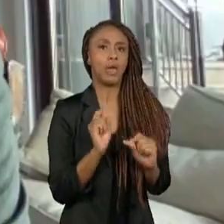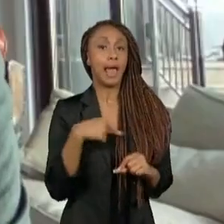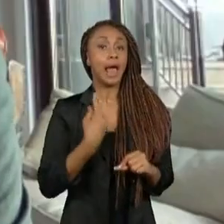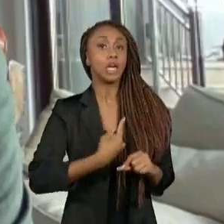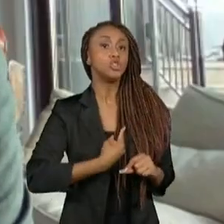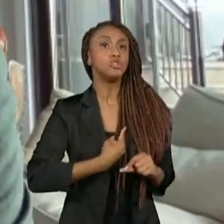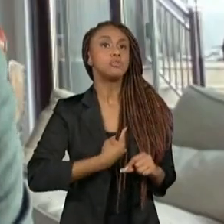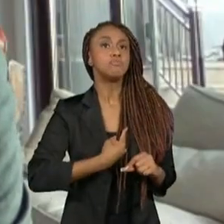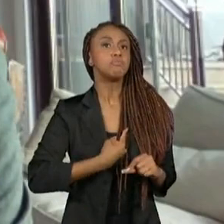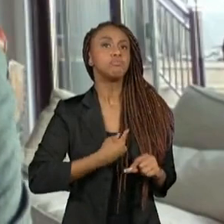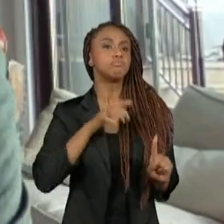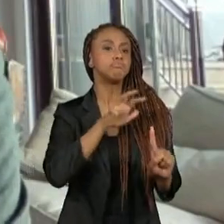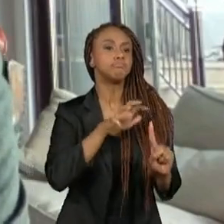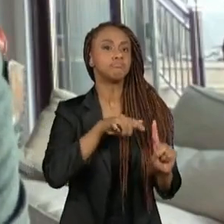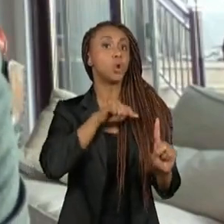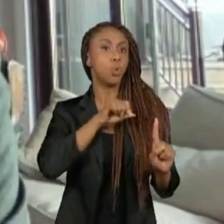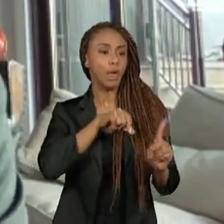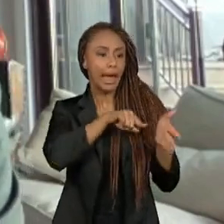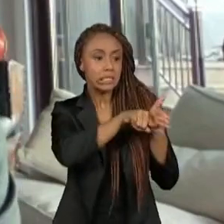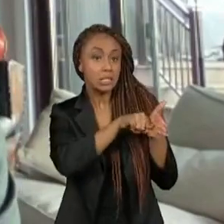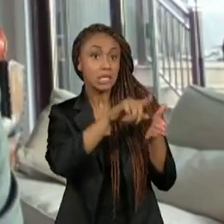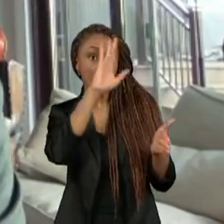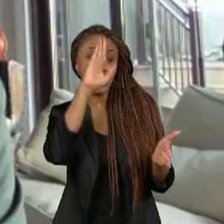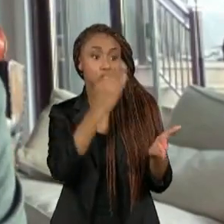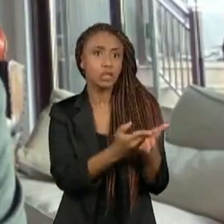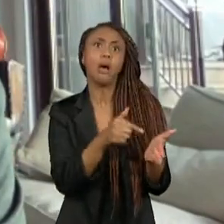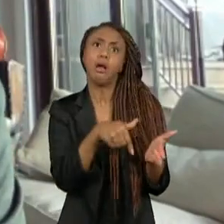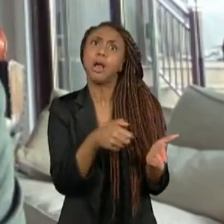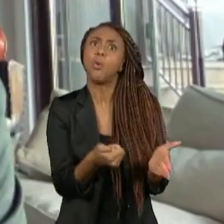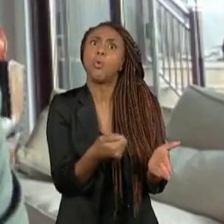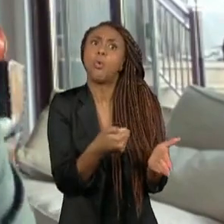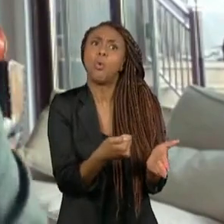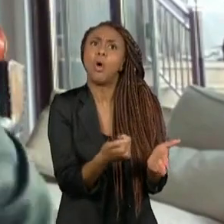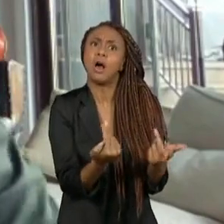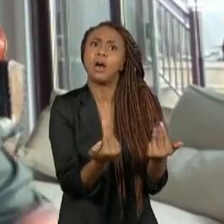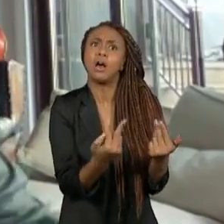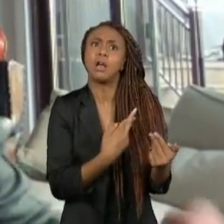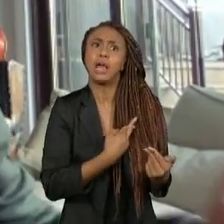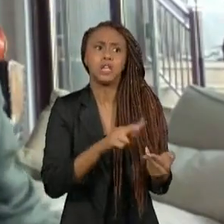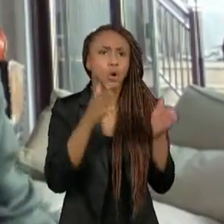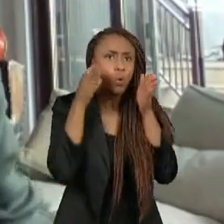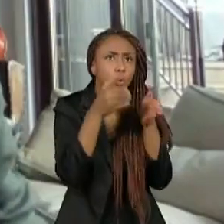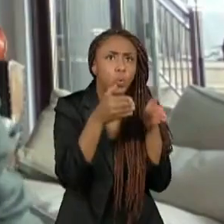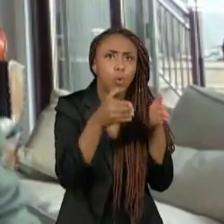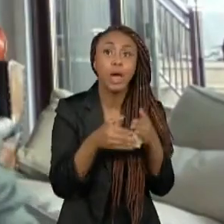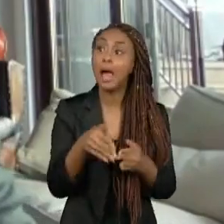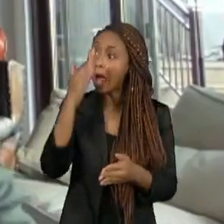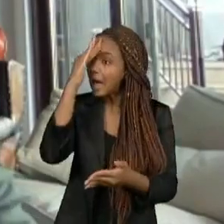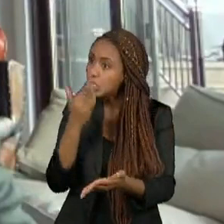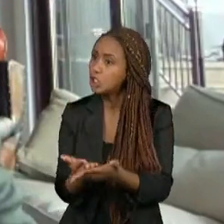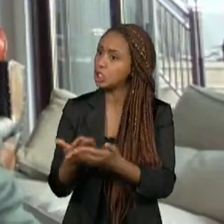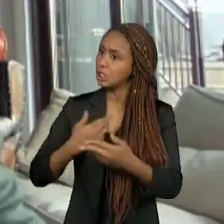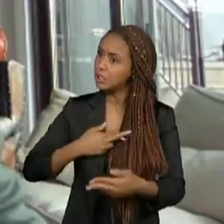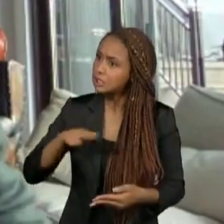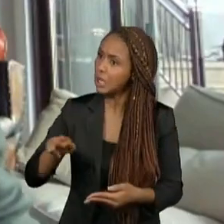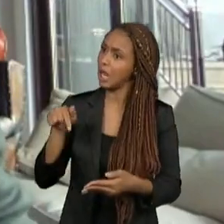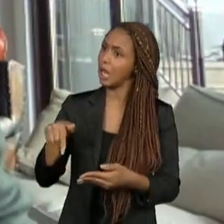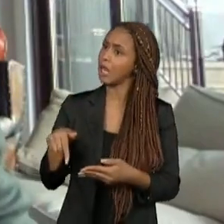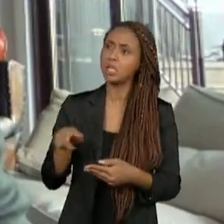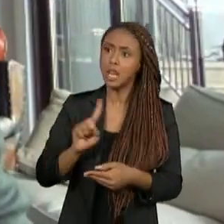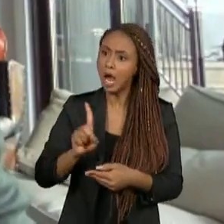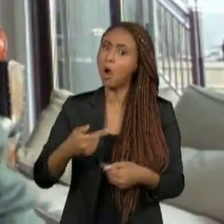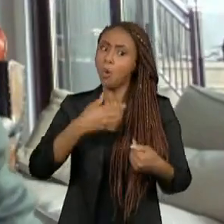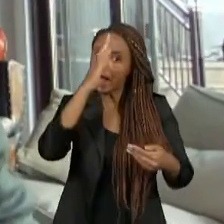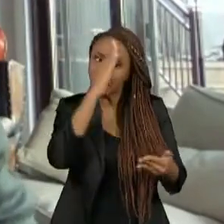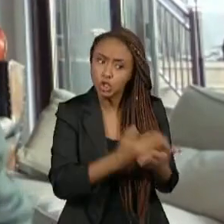in science become almost religious. People are told, believe the science, whether it's about the